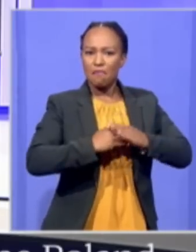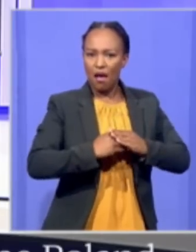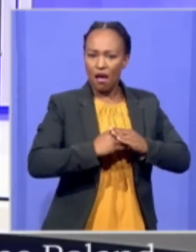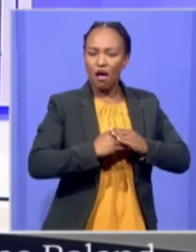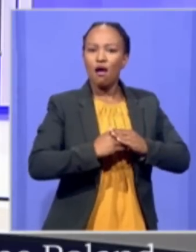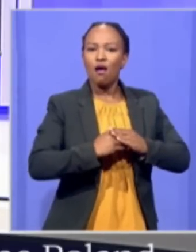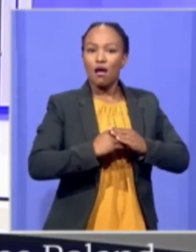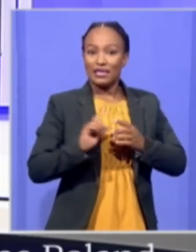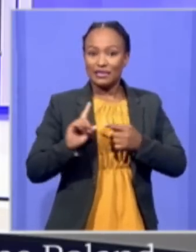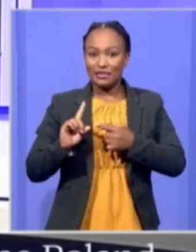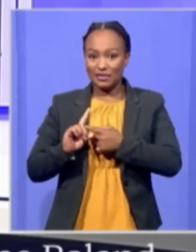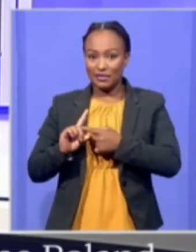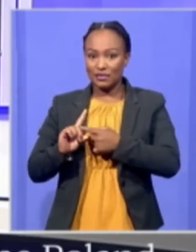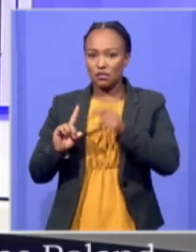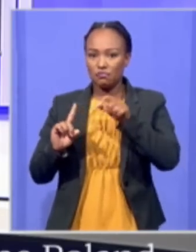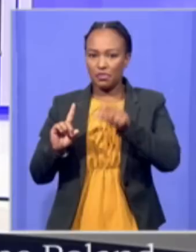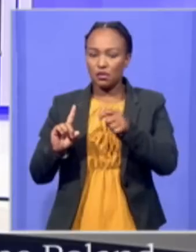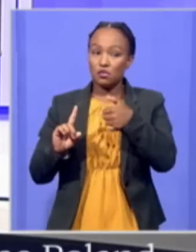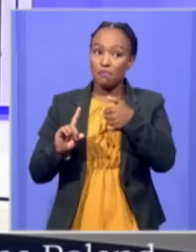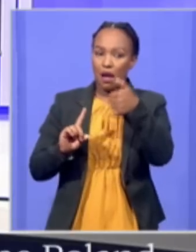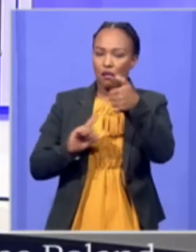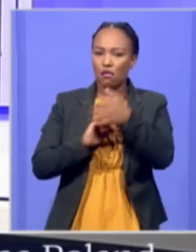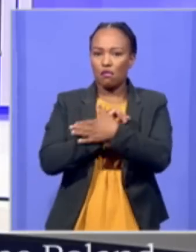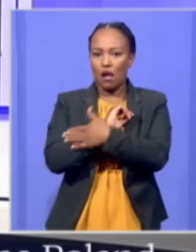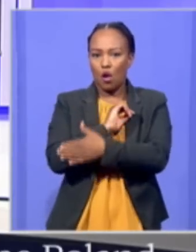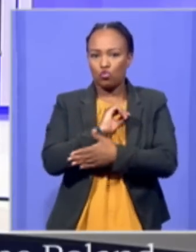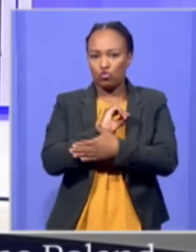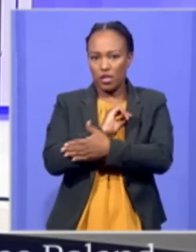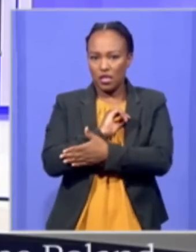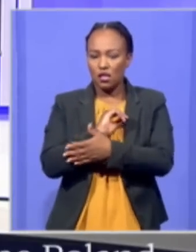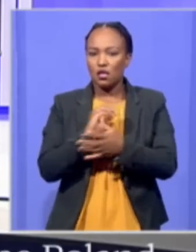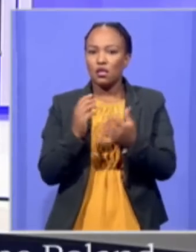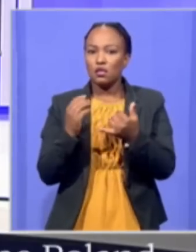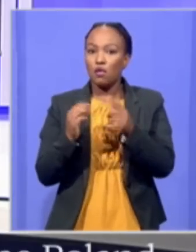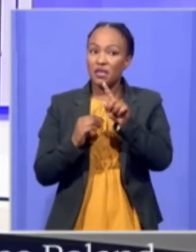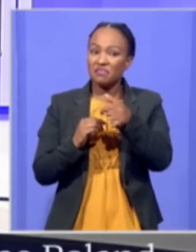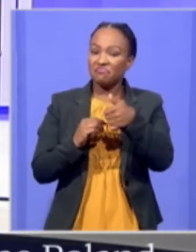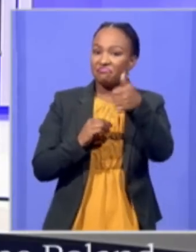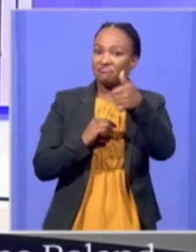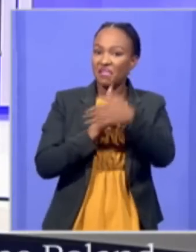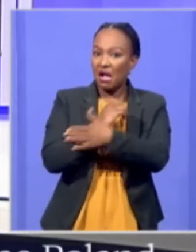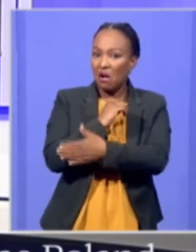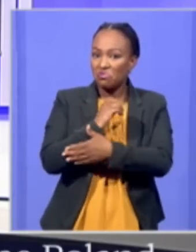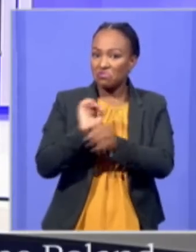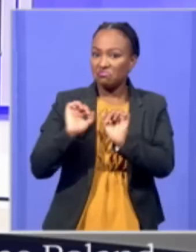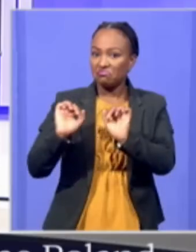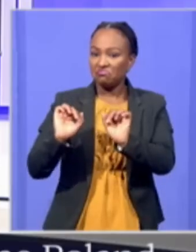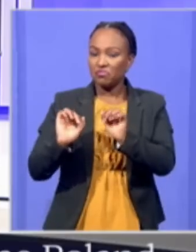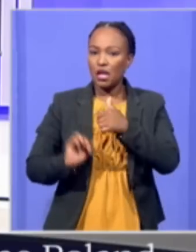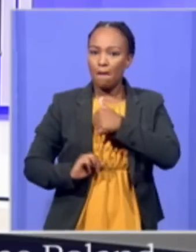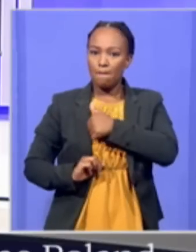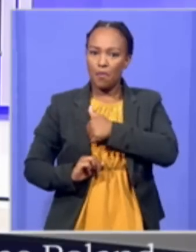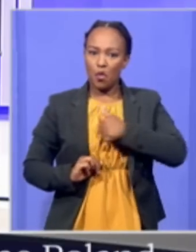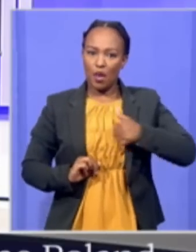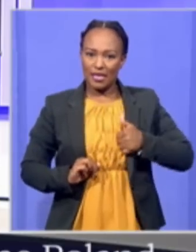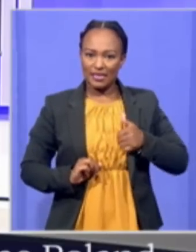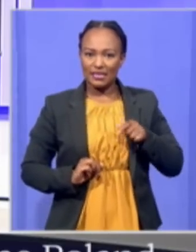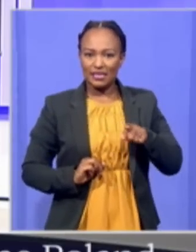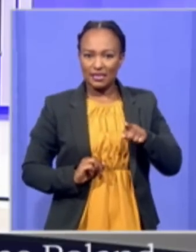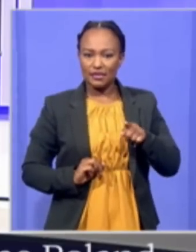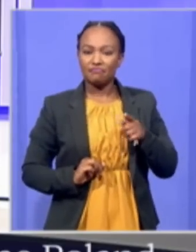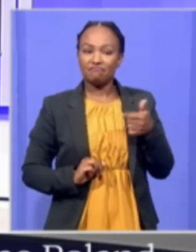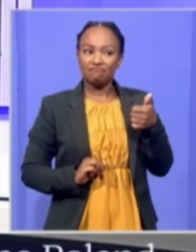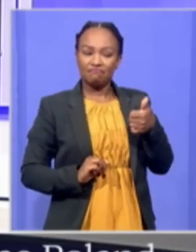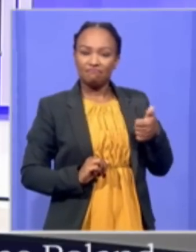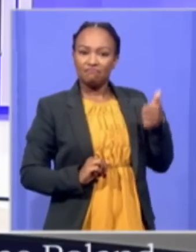gabo. Mmušo o netefaditše gore Janus Walus go letetše gore a romelwe nageng ya gabo ya Poland. Tona ka kantorong ya mopresidente